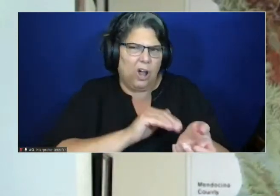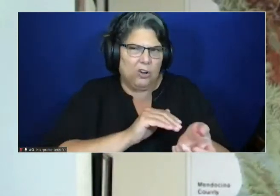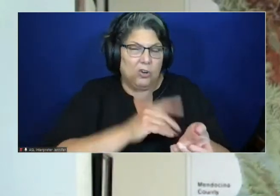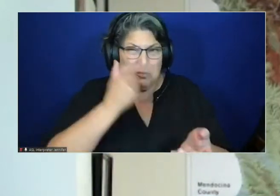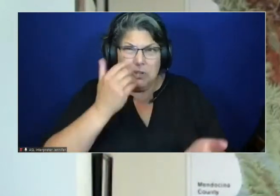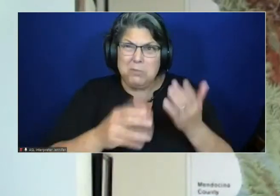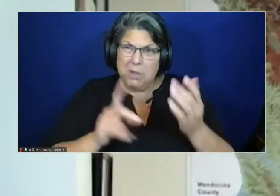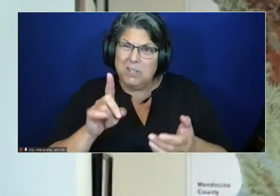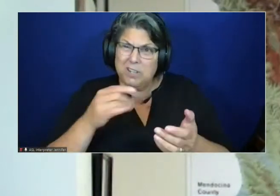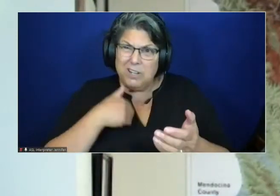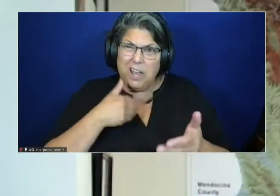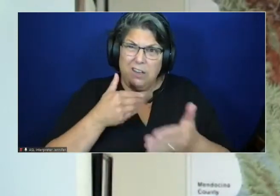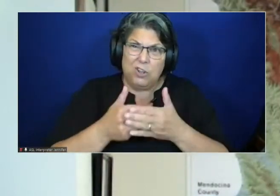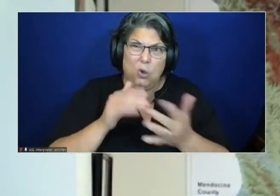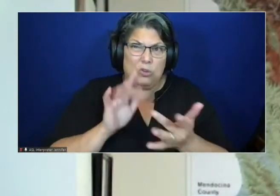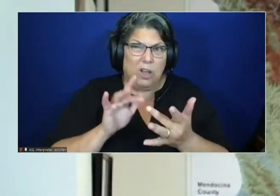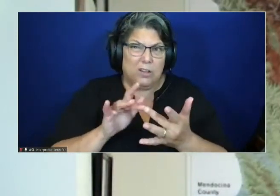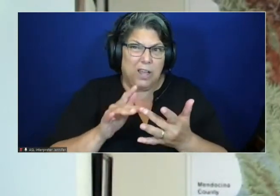Within the